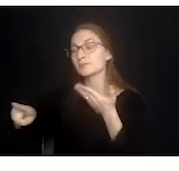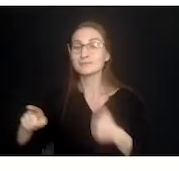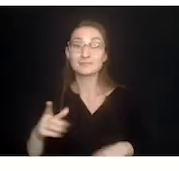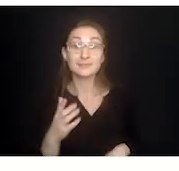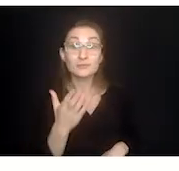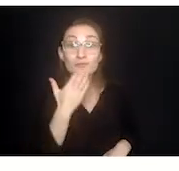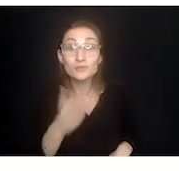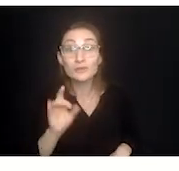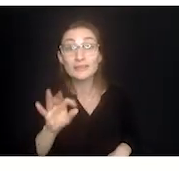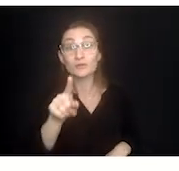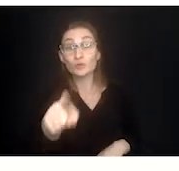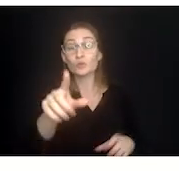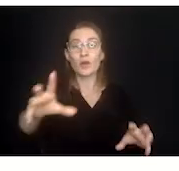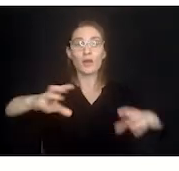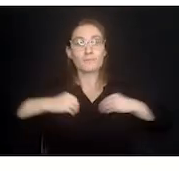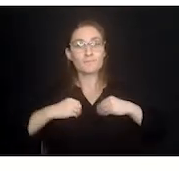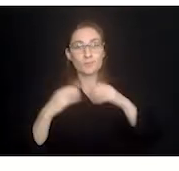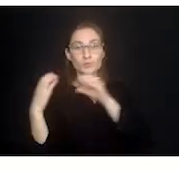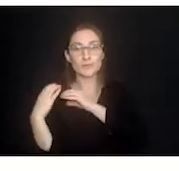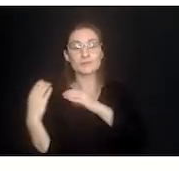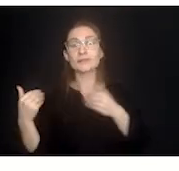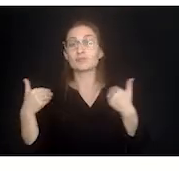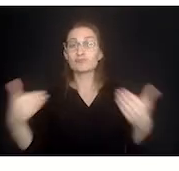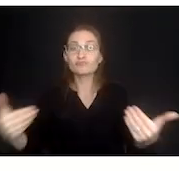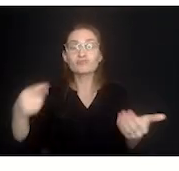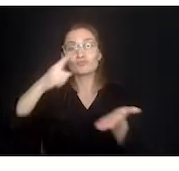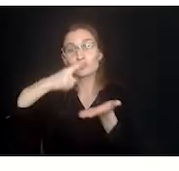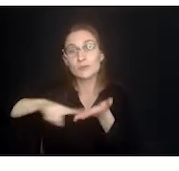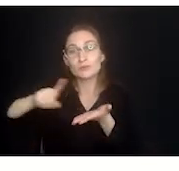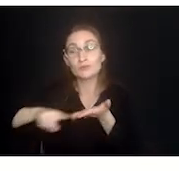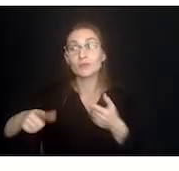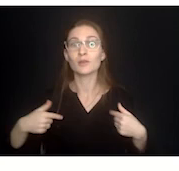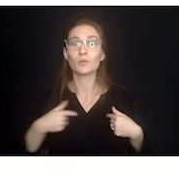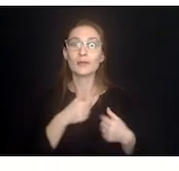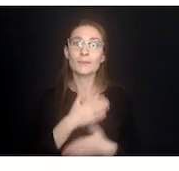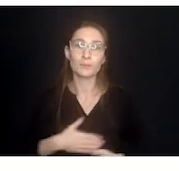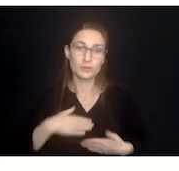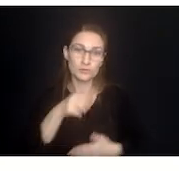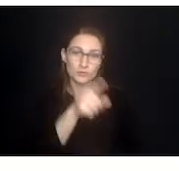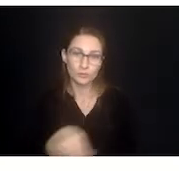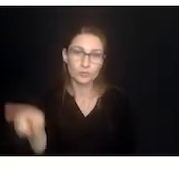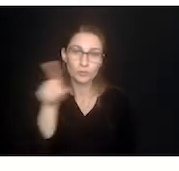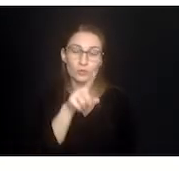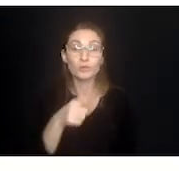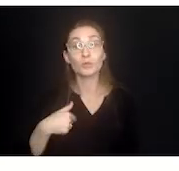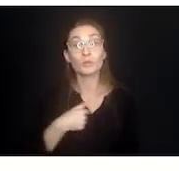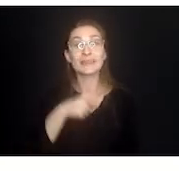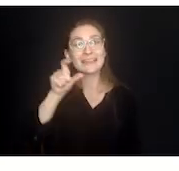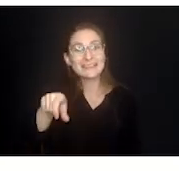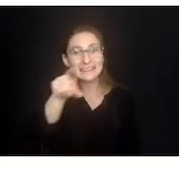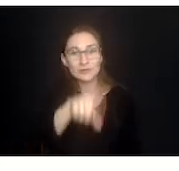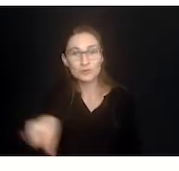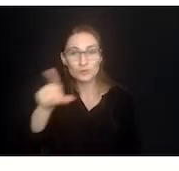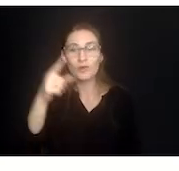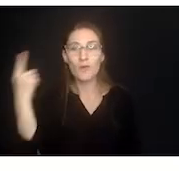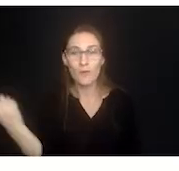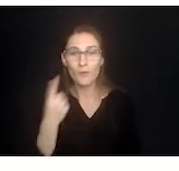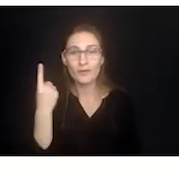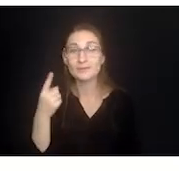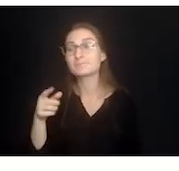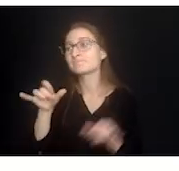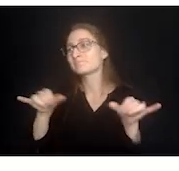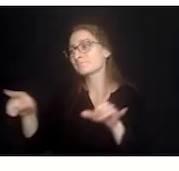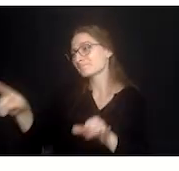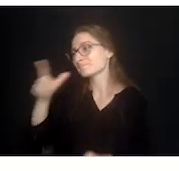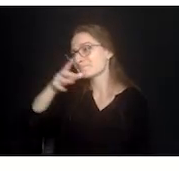research is an incredibly nice touch for building relationships. Please know also that you are appreciated and needed